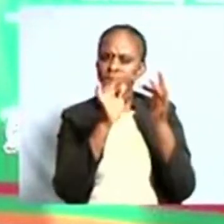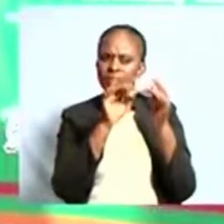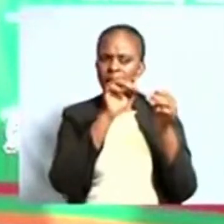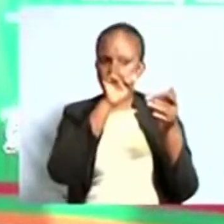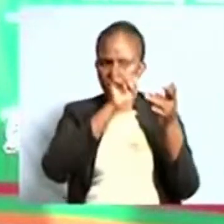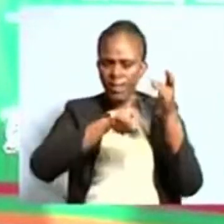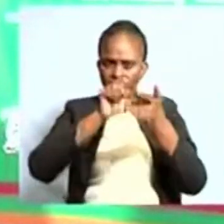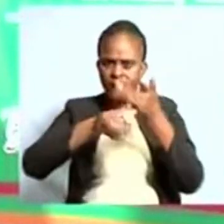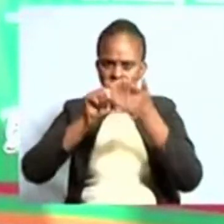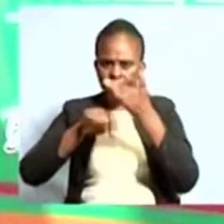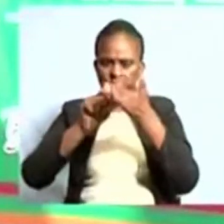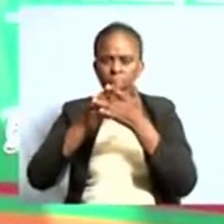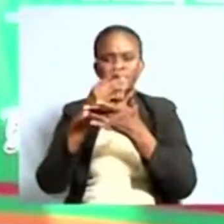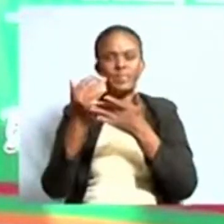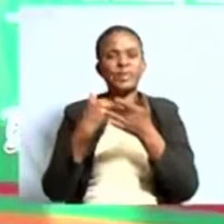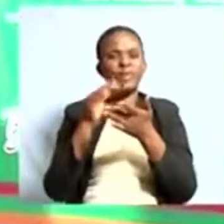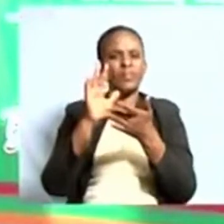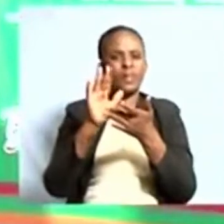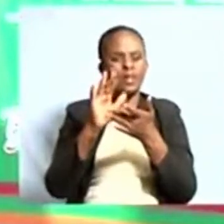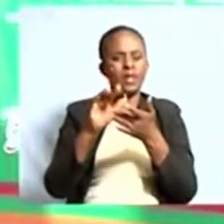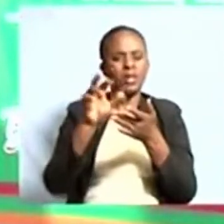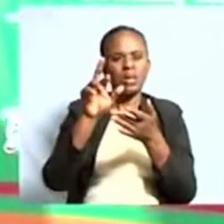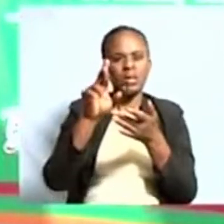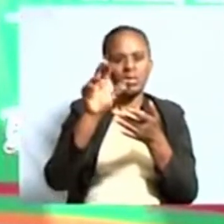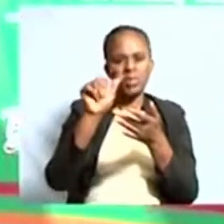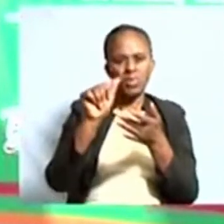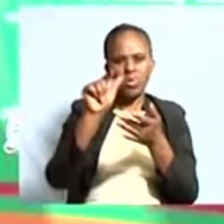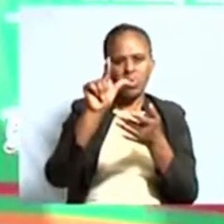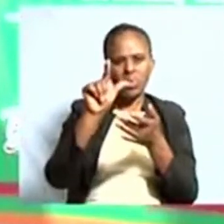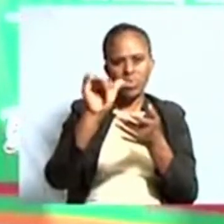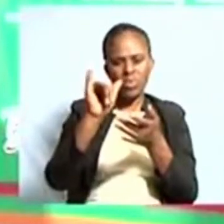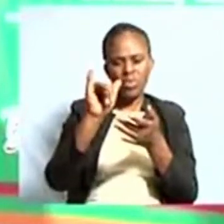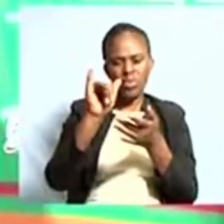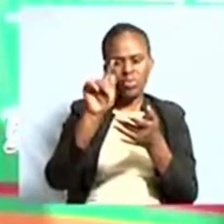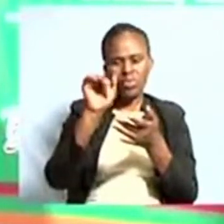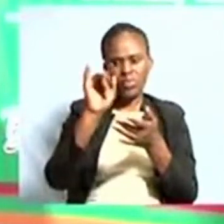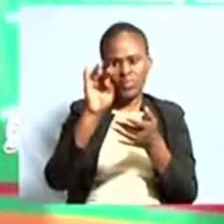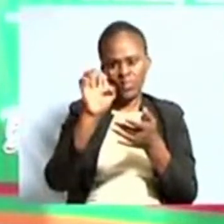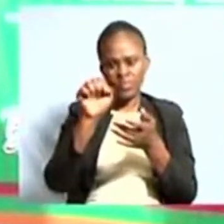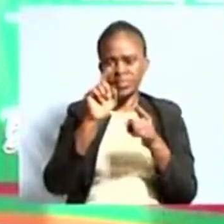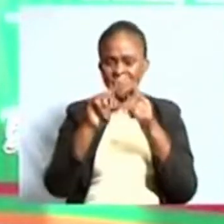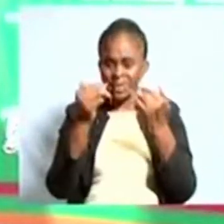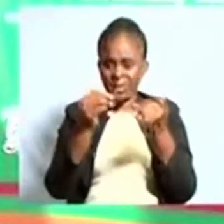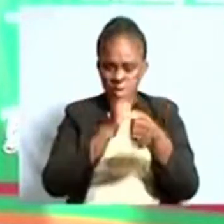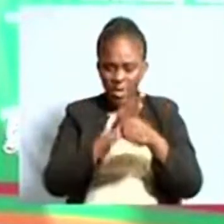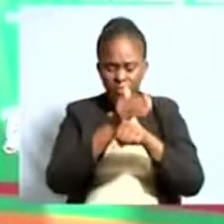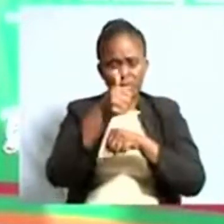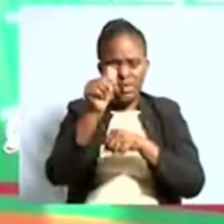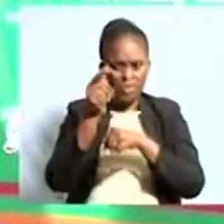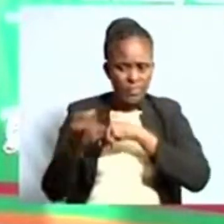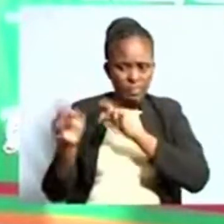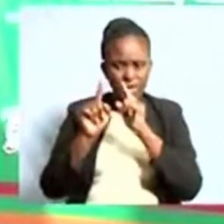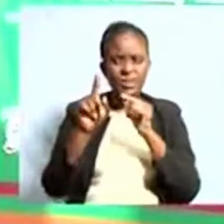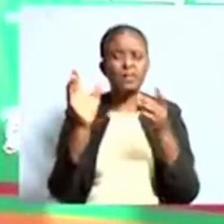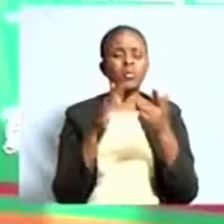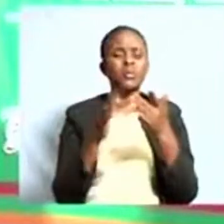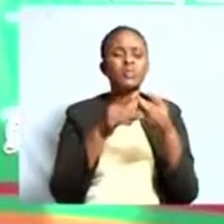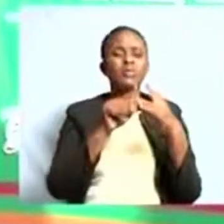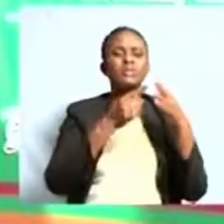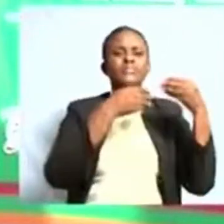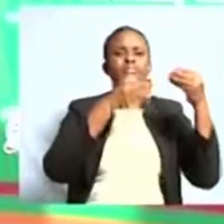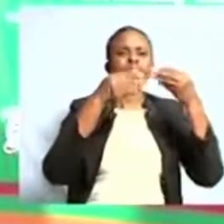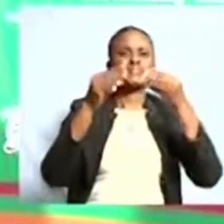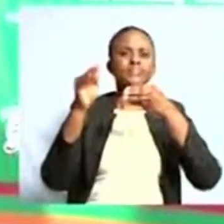at the end of the day as royalties. Okay. But once you start, now you get that music, you start selling to